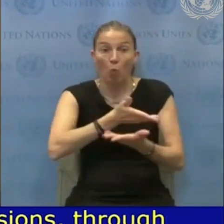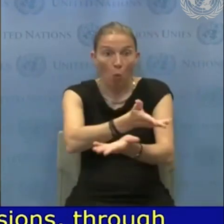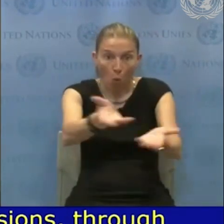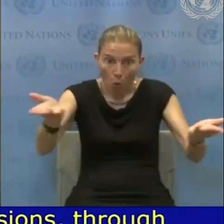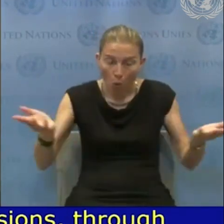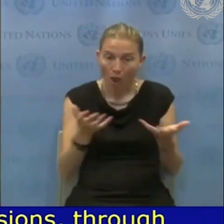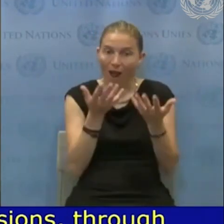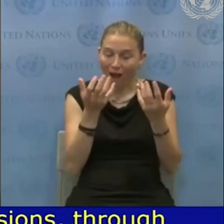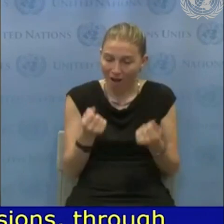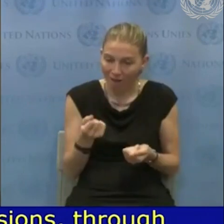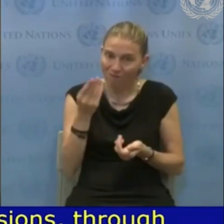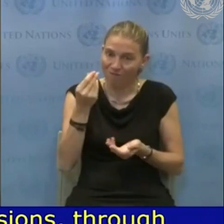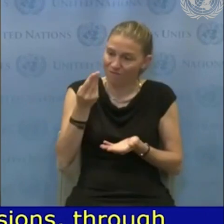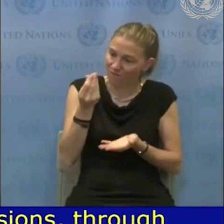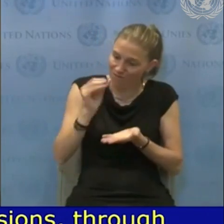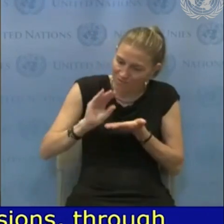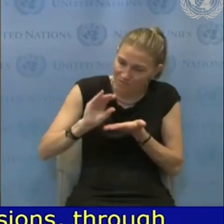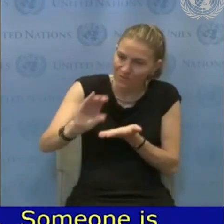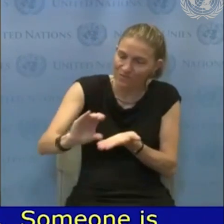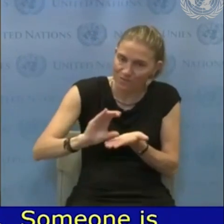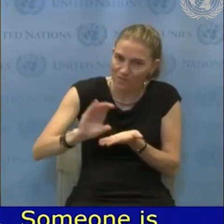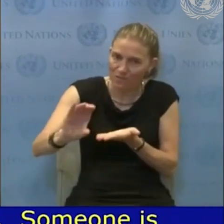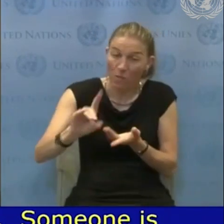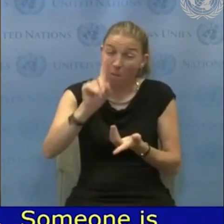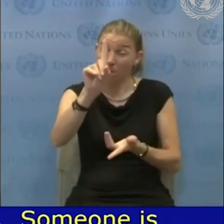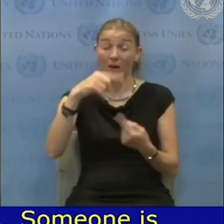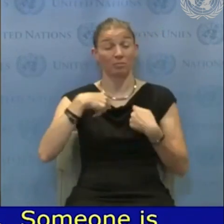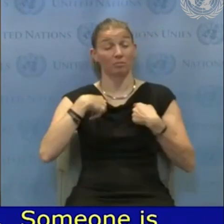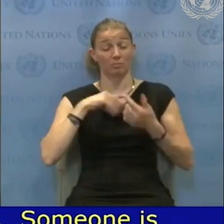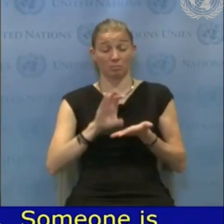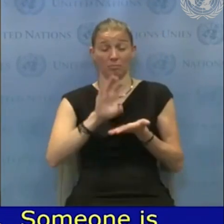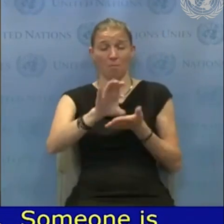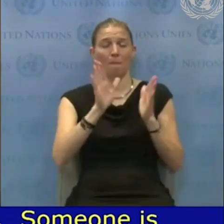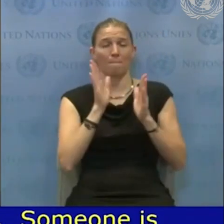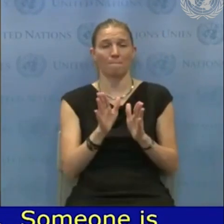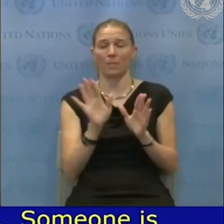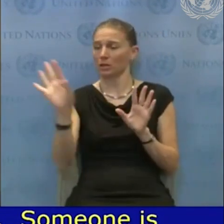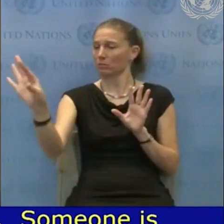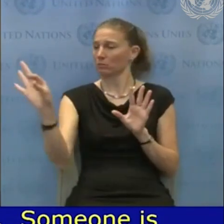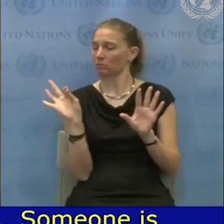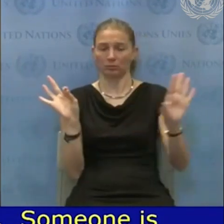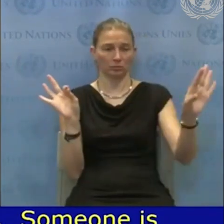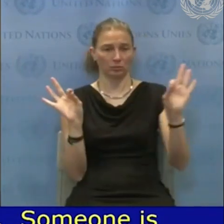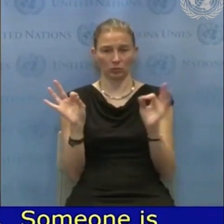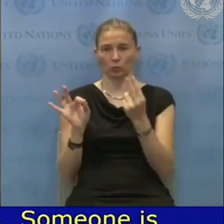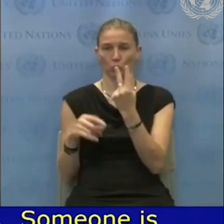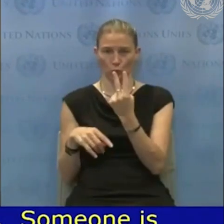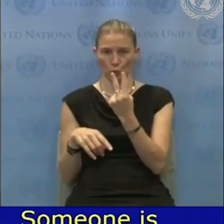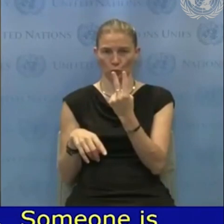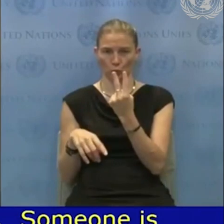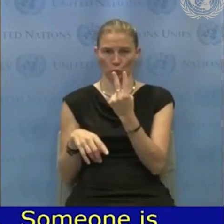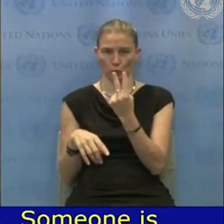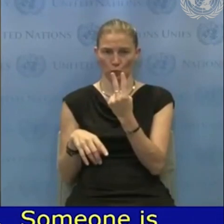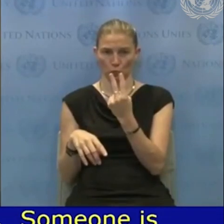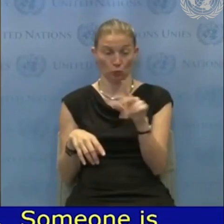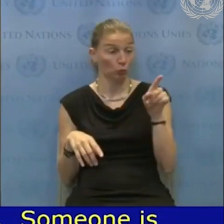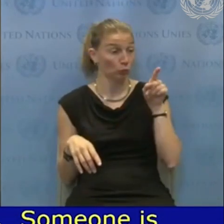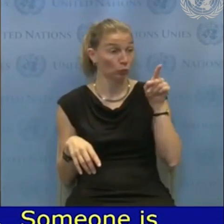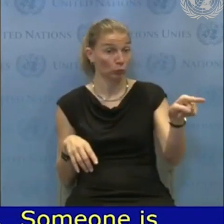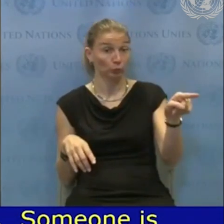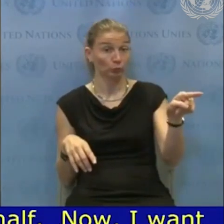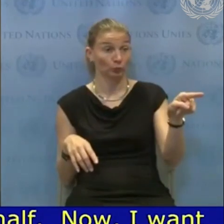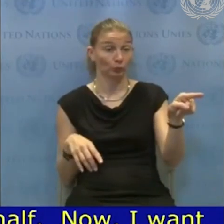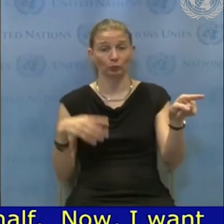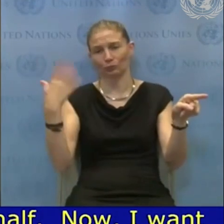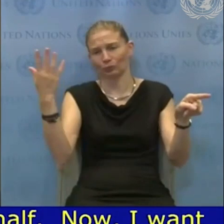an investor, you need to choose between two pension products. If you press the red